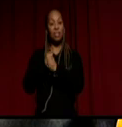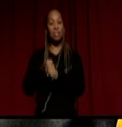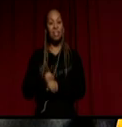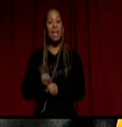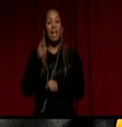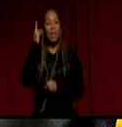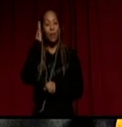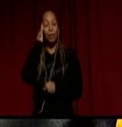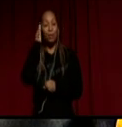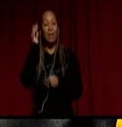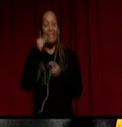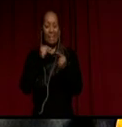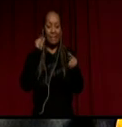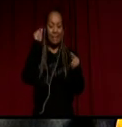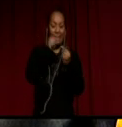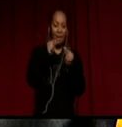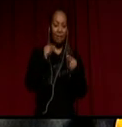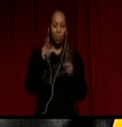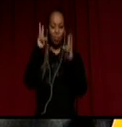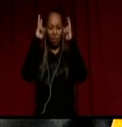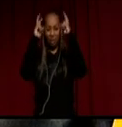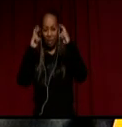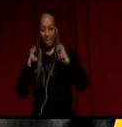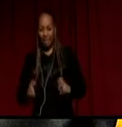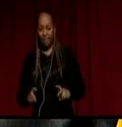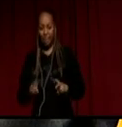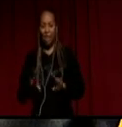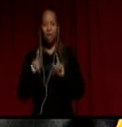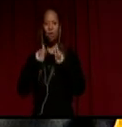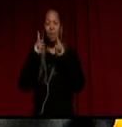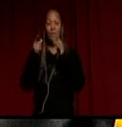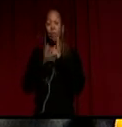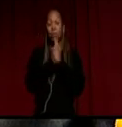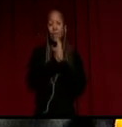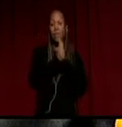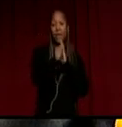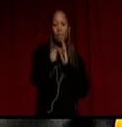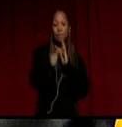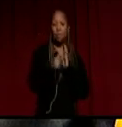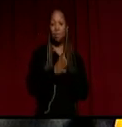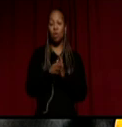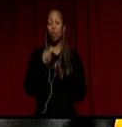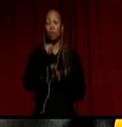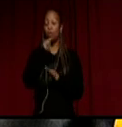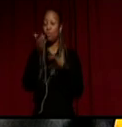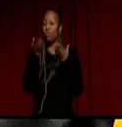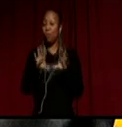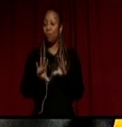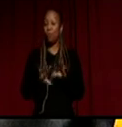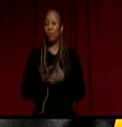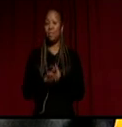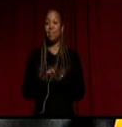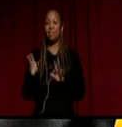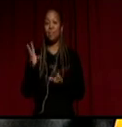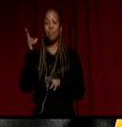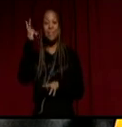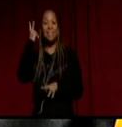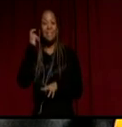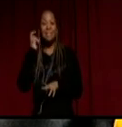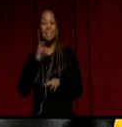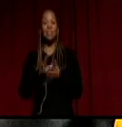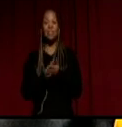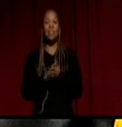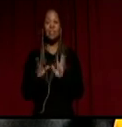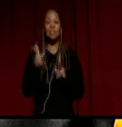they're looking at. So you have to go to the experts on this. So that what you don't want to do is listen to something like we were talking about